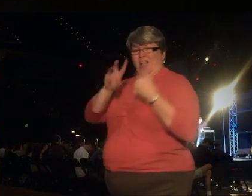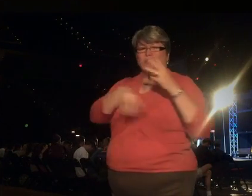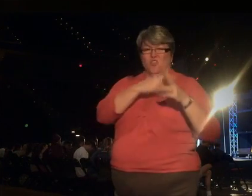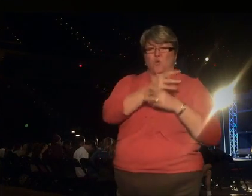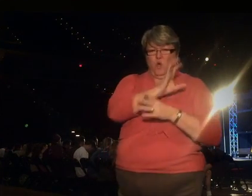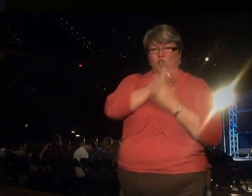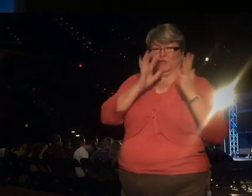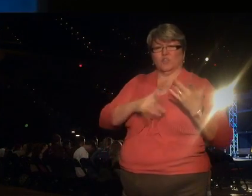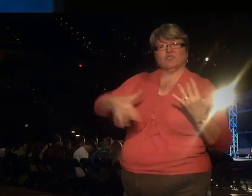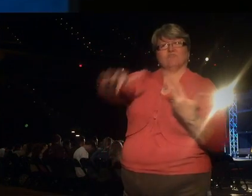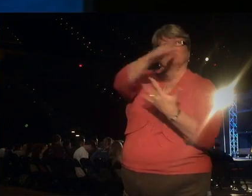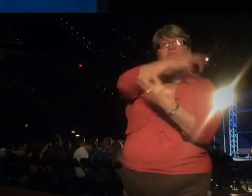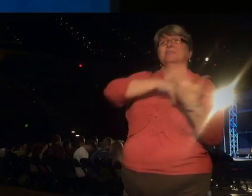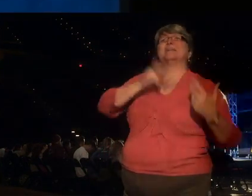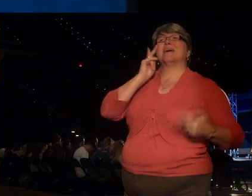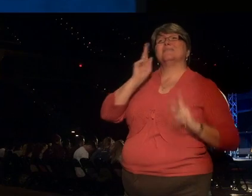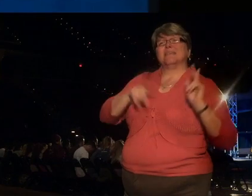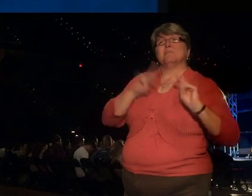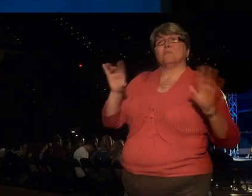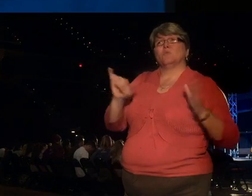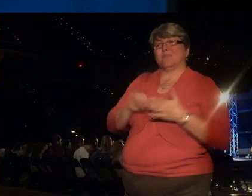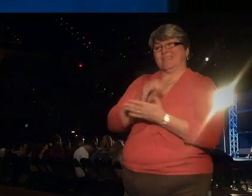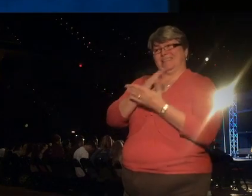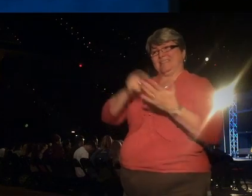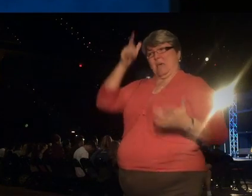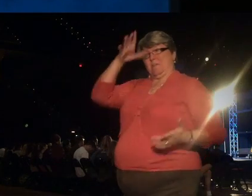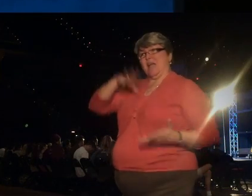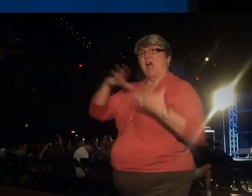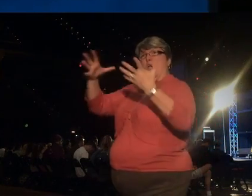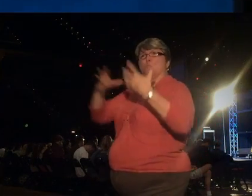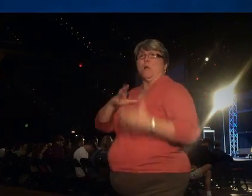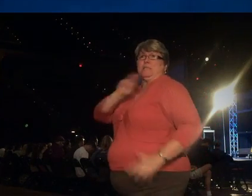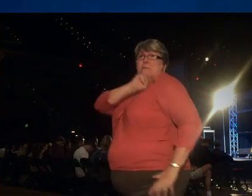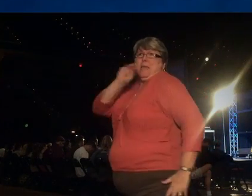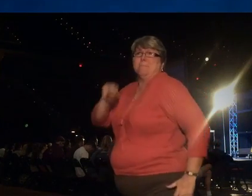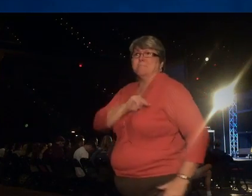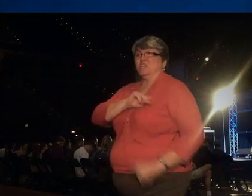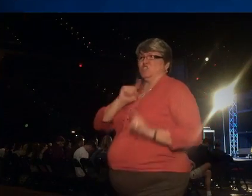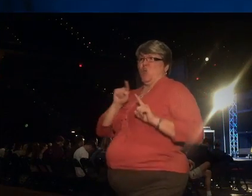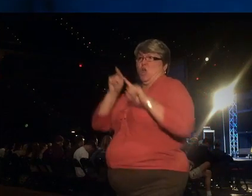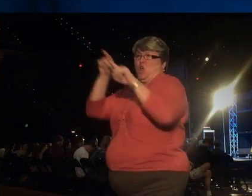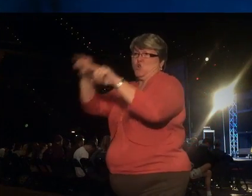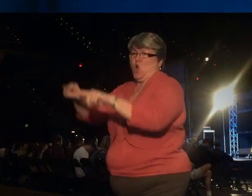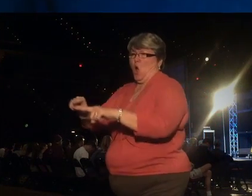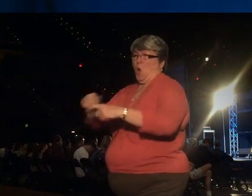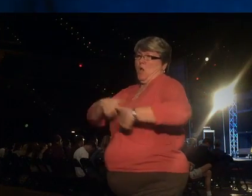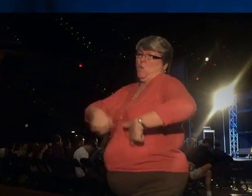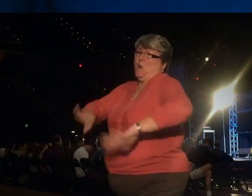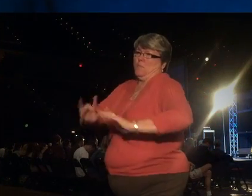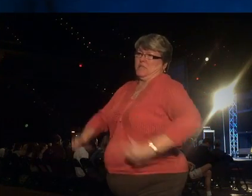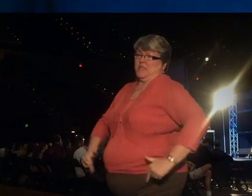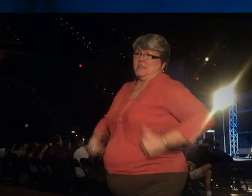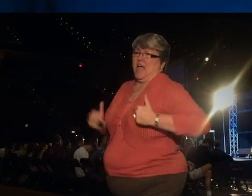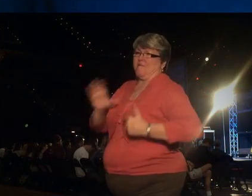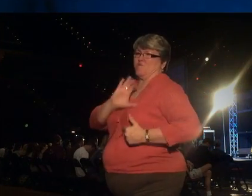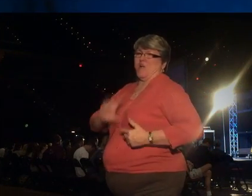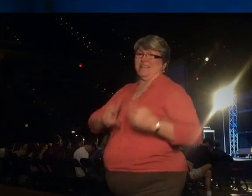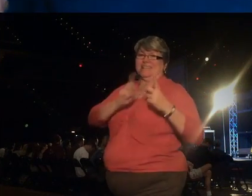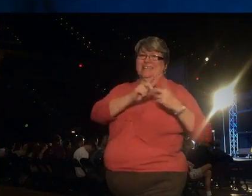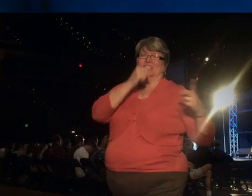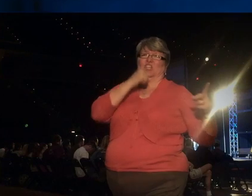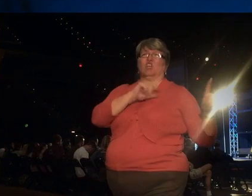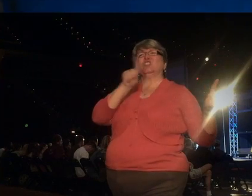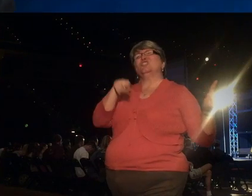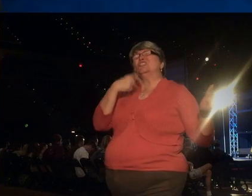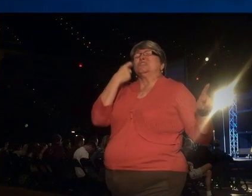I've seen people do this where some guy wants to be a missionary to the Muslim world and lay down his life for Christ, and he dates a girl that just became a Christian a week